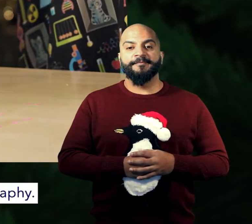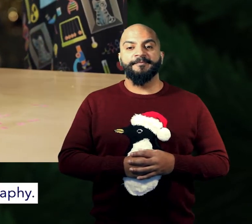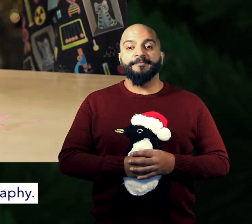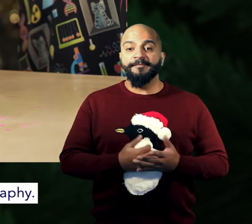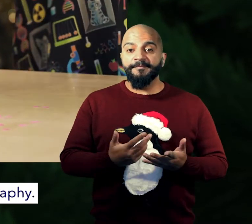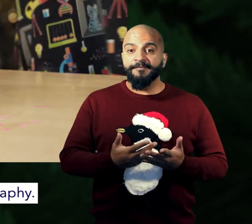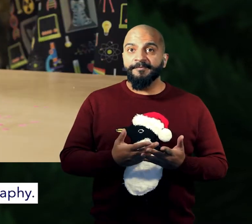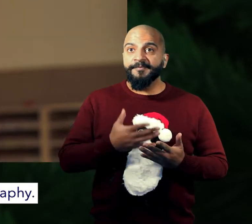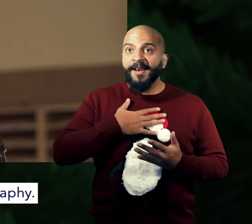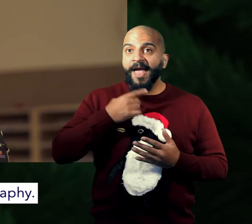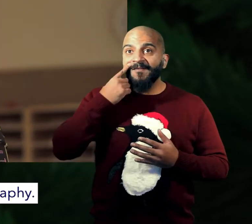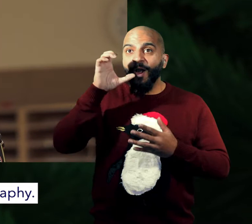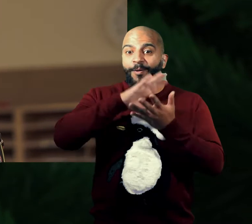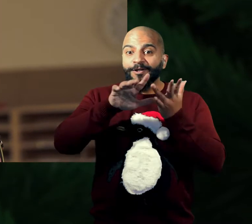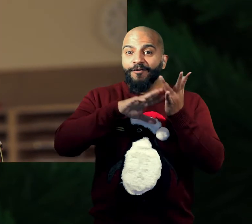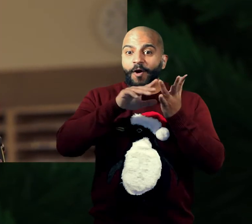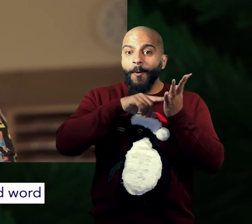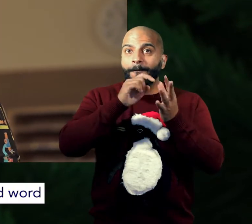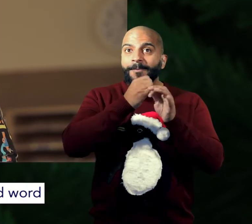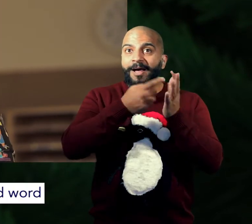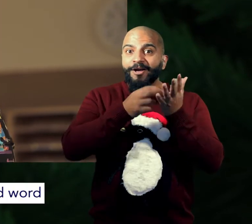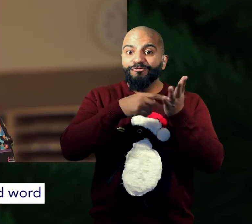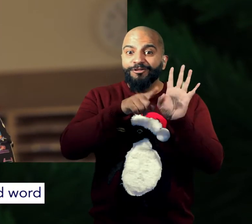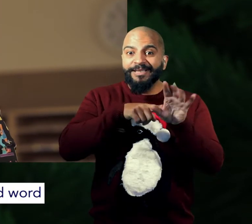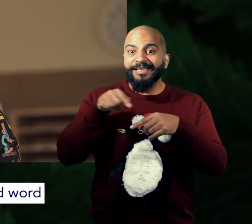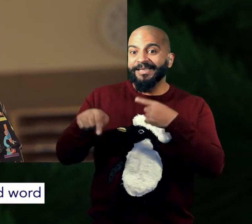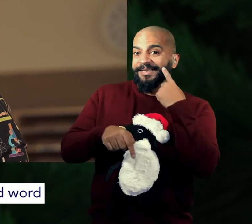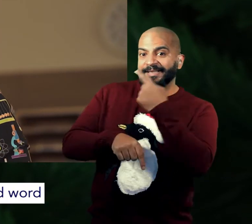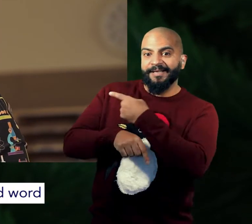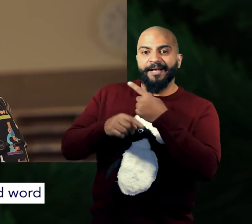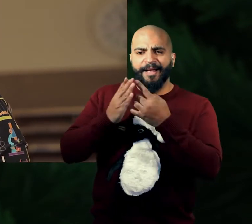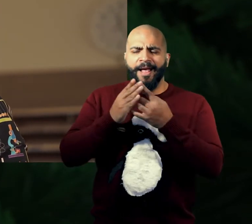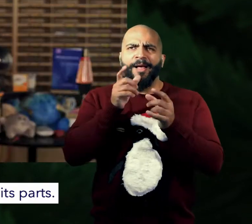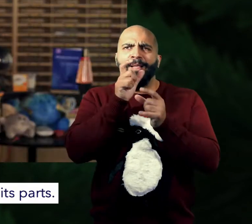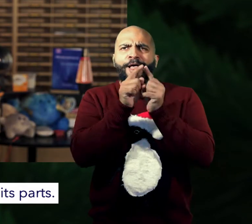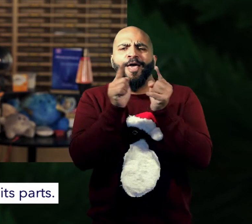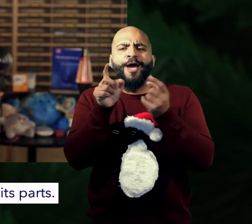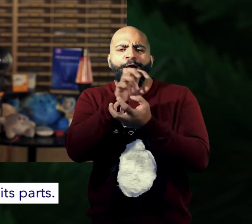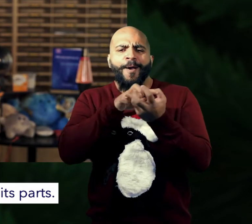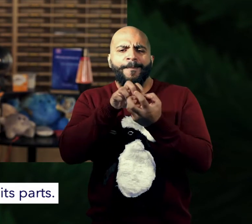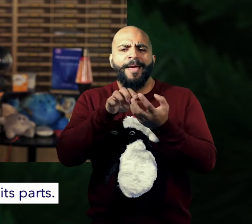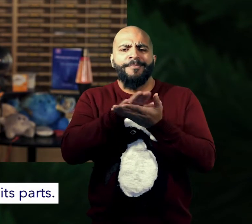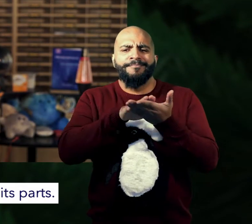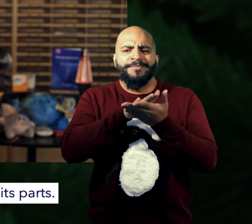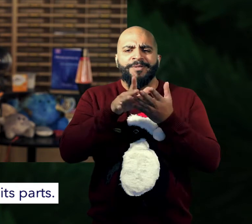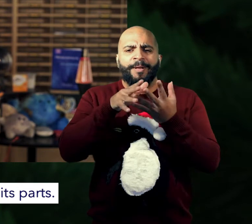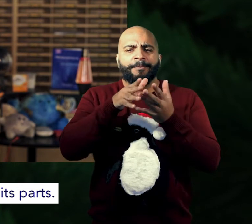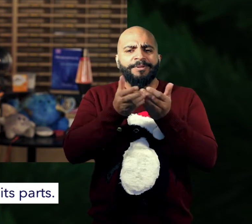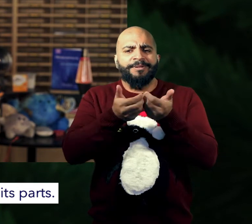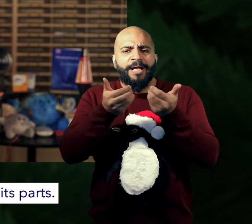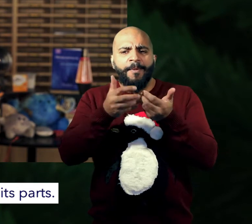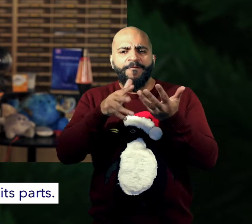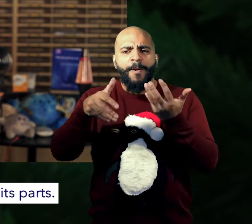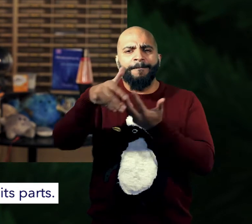You might like to have a go at chromatography. While it sounds like a long and complicated word, it's really just about separating a